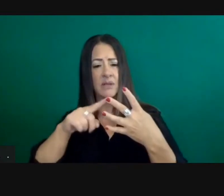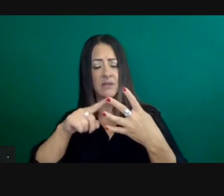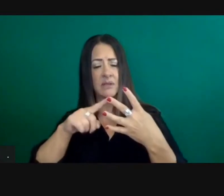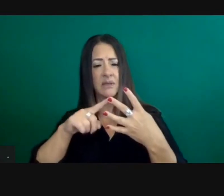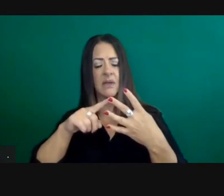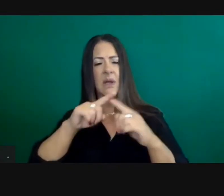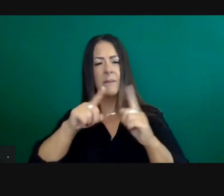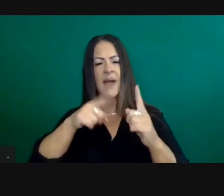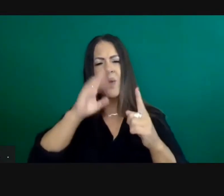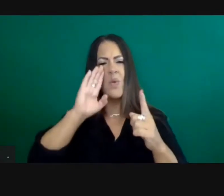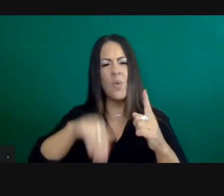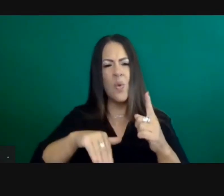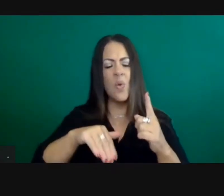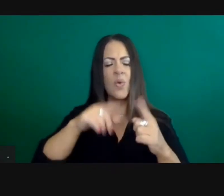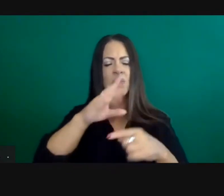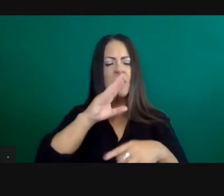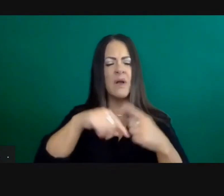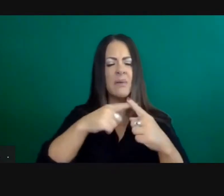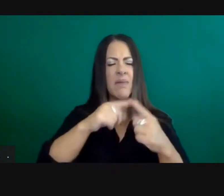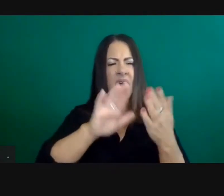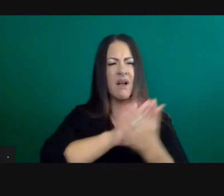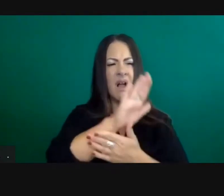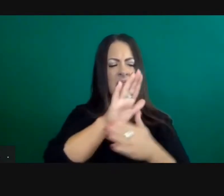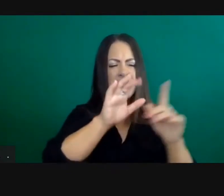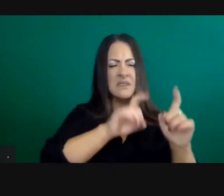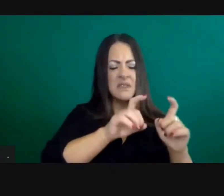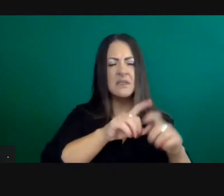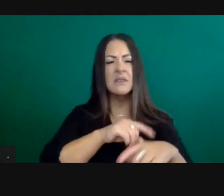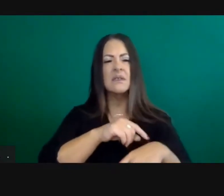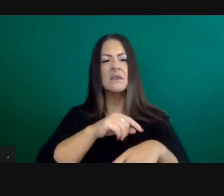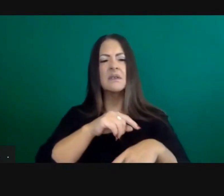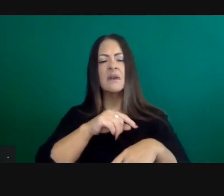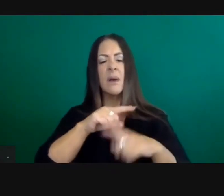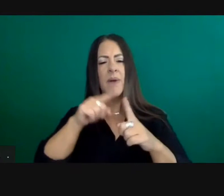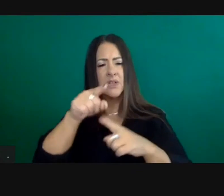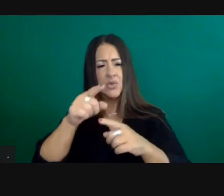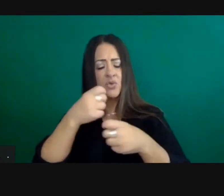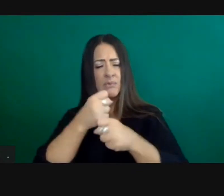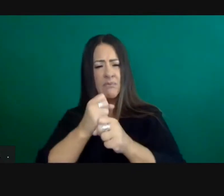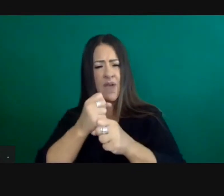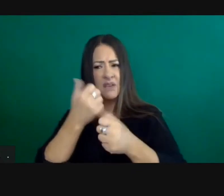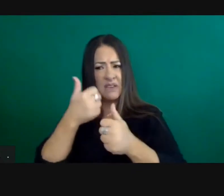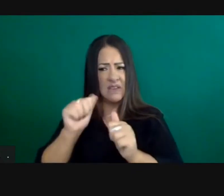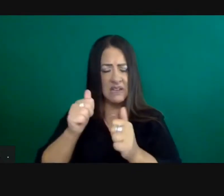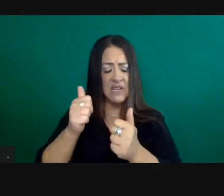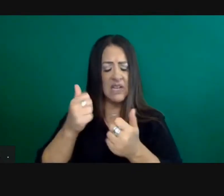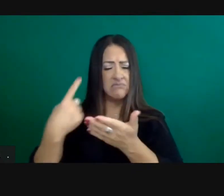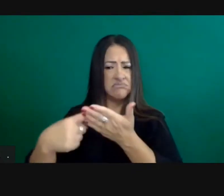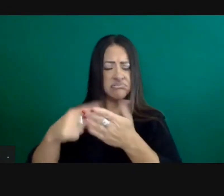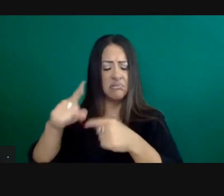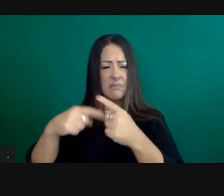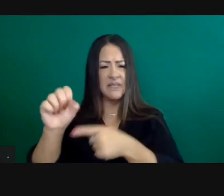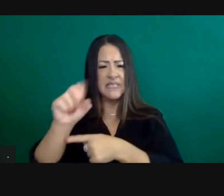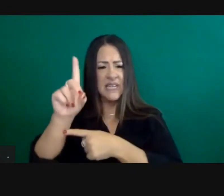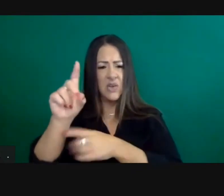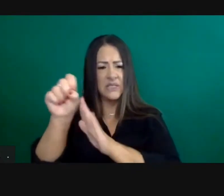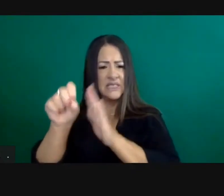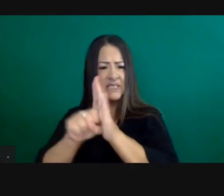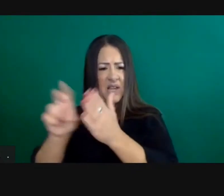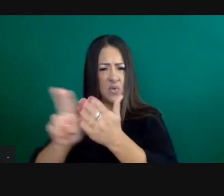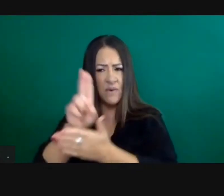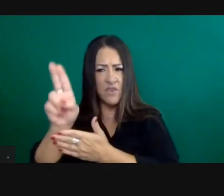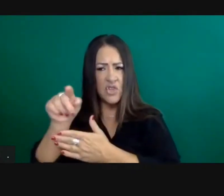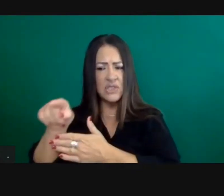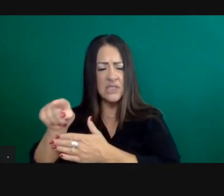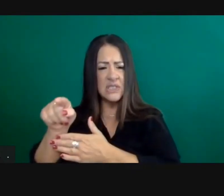touched on college campuses earlier. Did the state make any exemptions for San Diego State students? County officials have been asking you for that. Or are there any other concessions